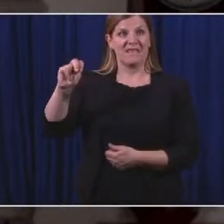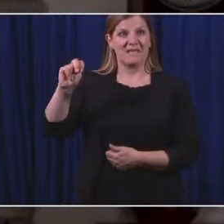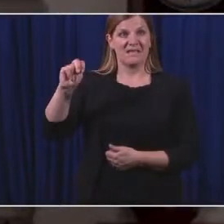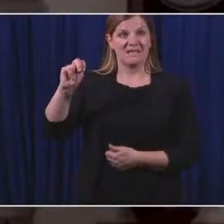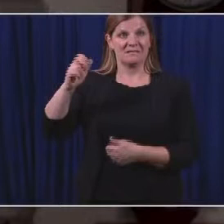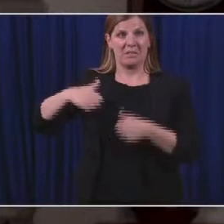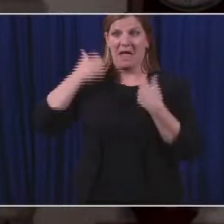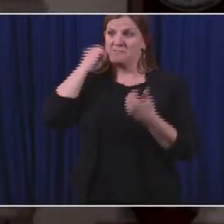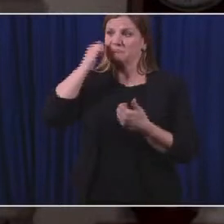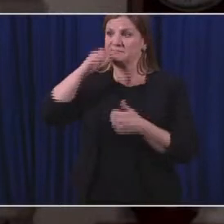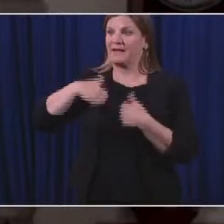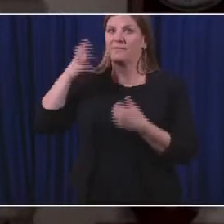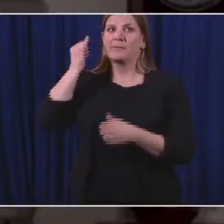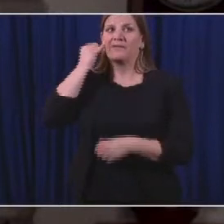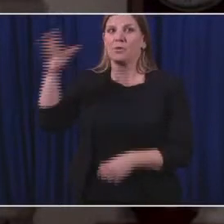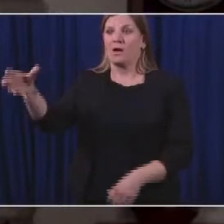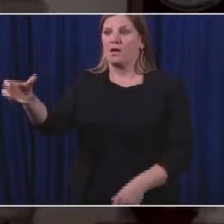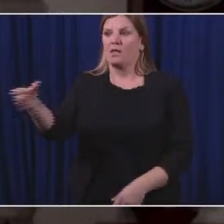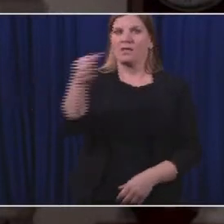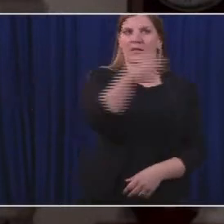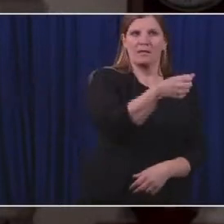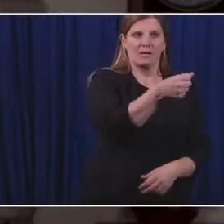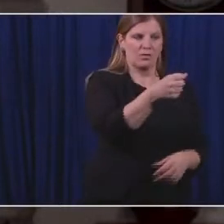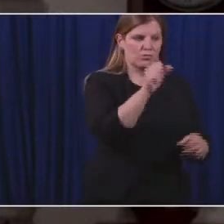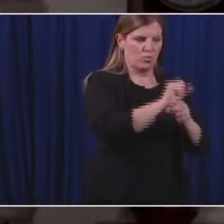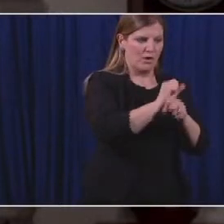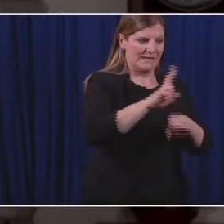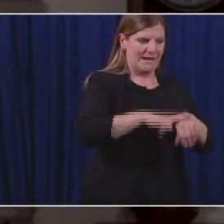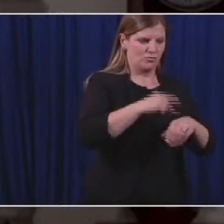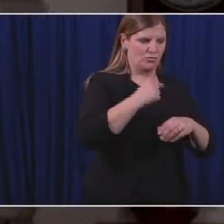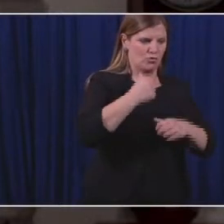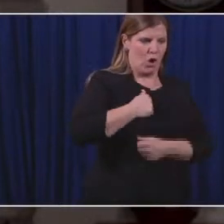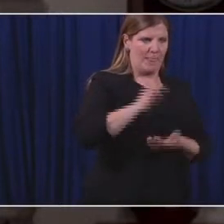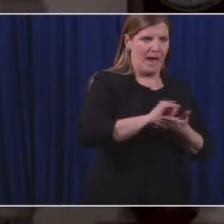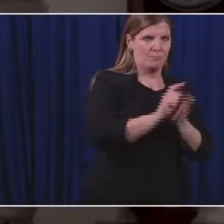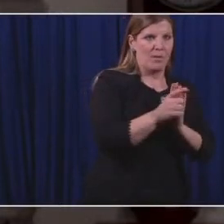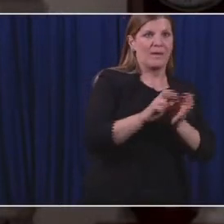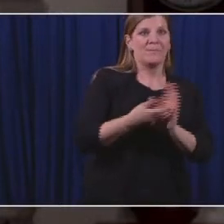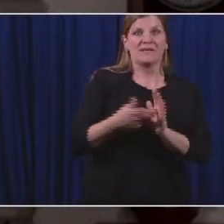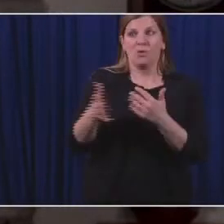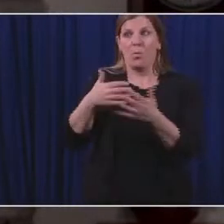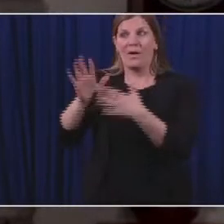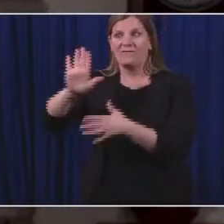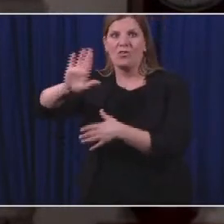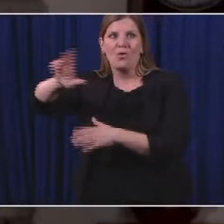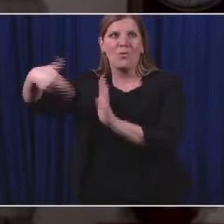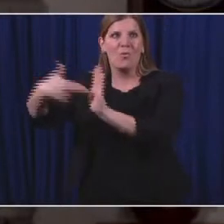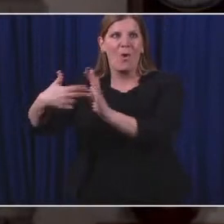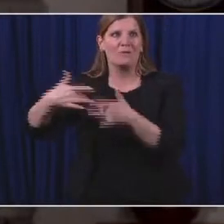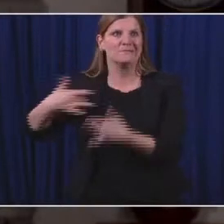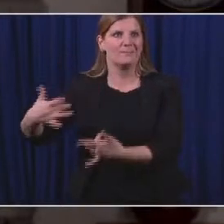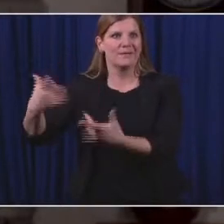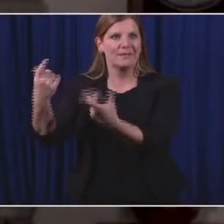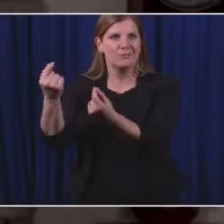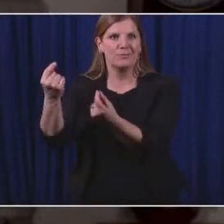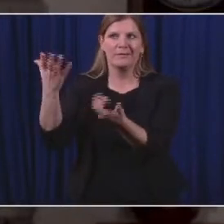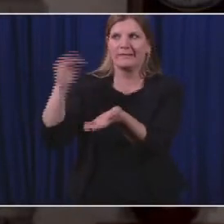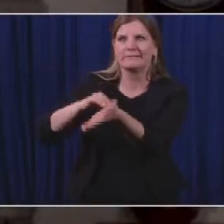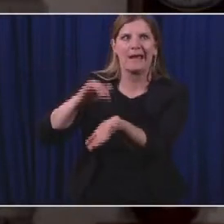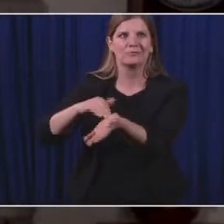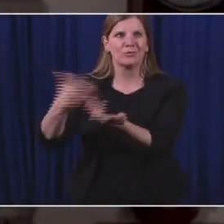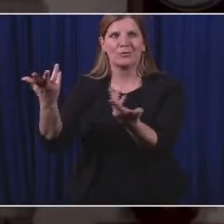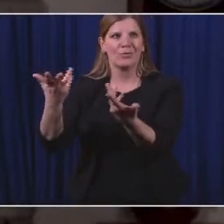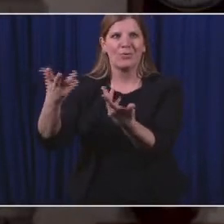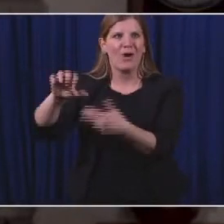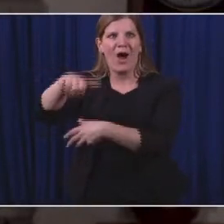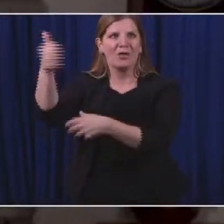something, you're taking someone out of that civilian job. And so our doctors and our medical professionals who are in the Guard have a